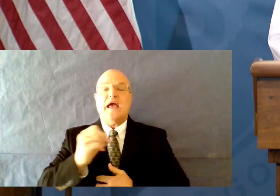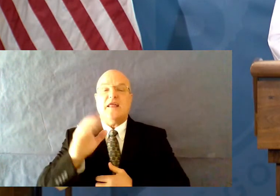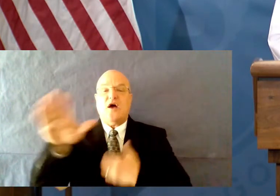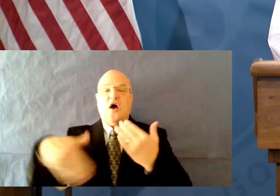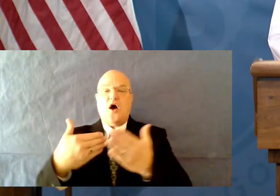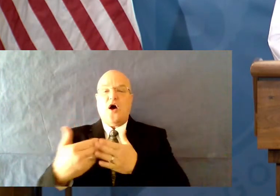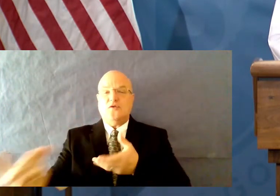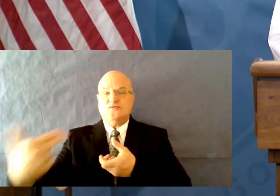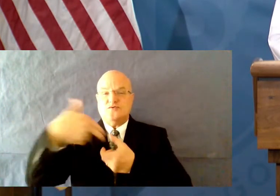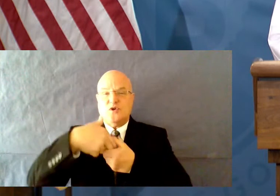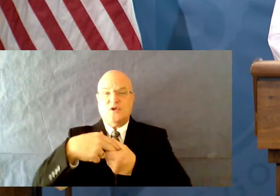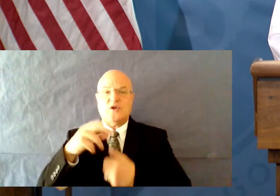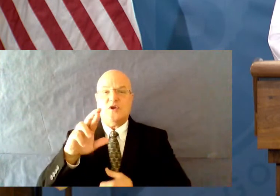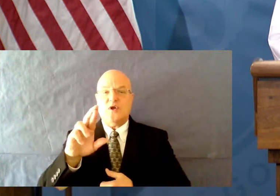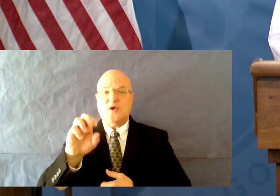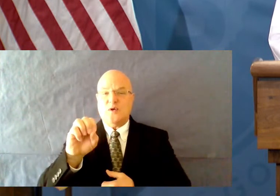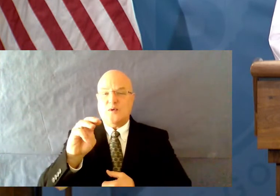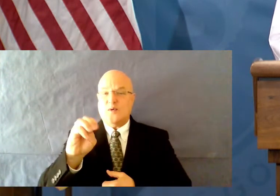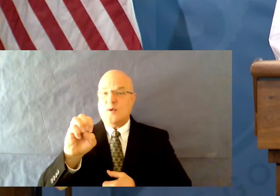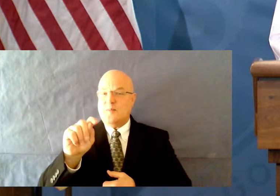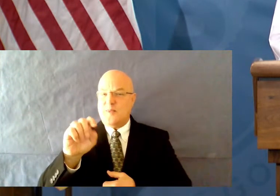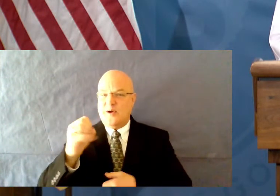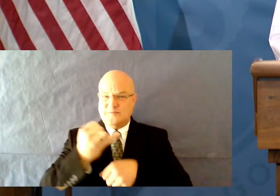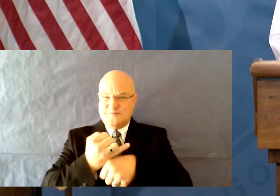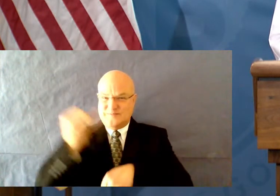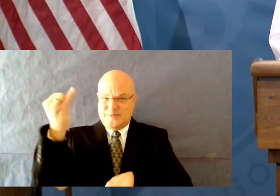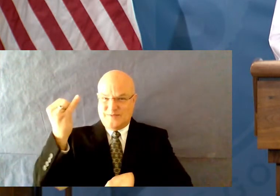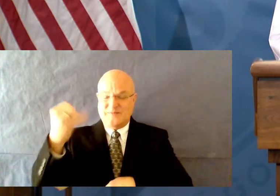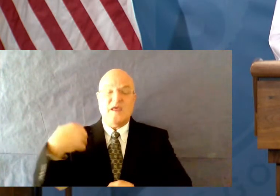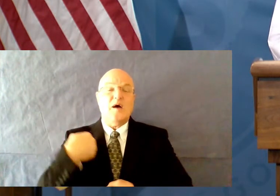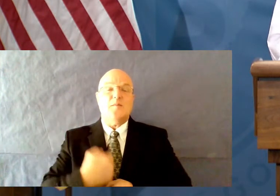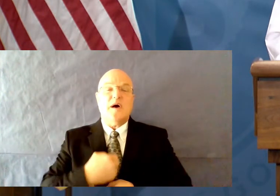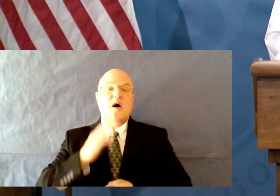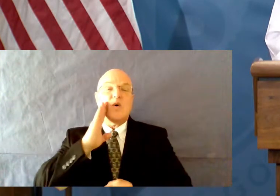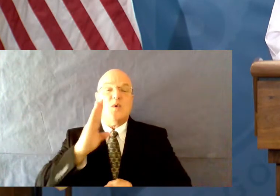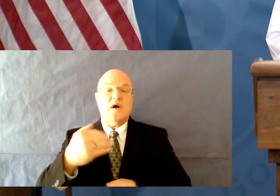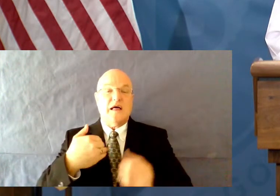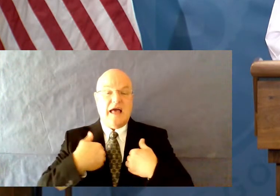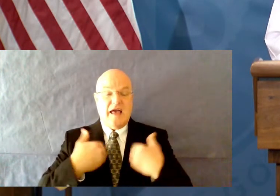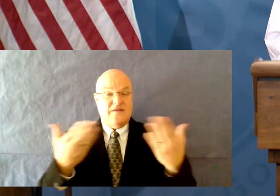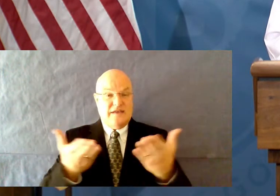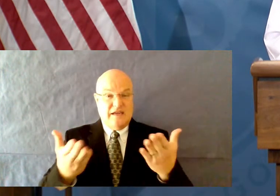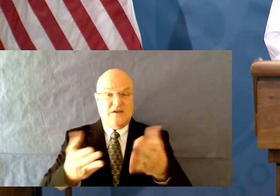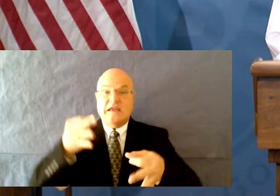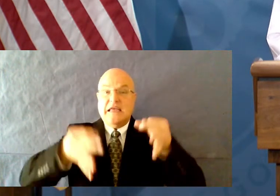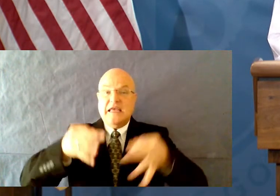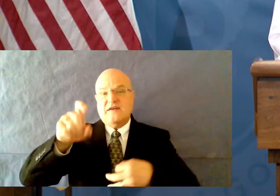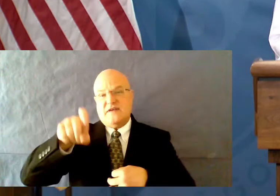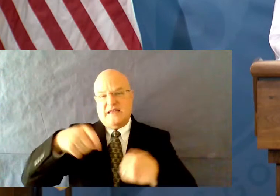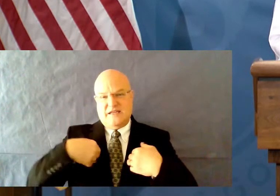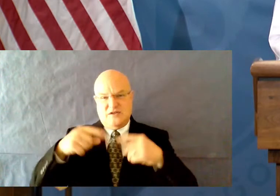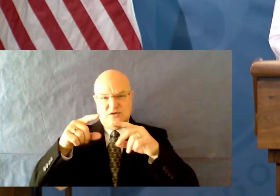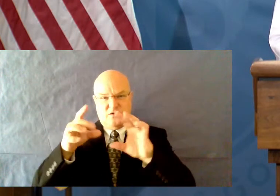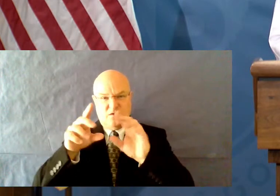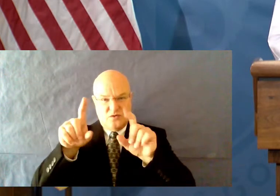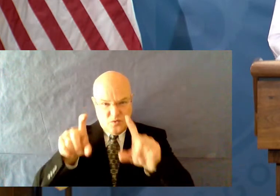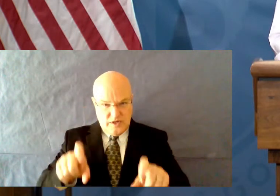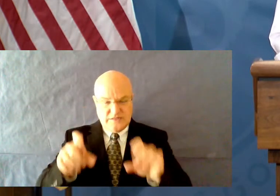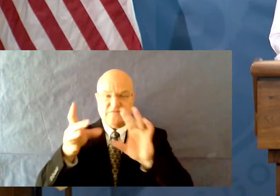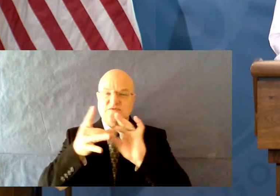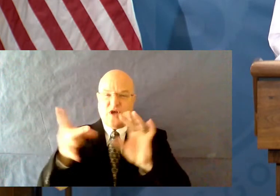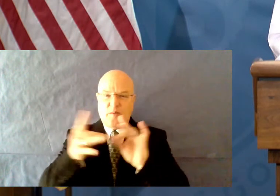me remotely today, but will be available for questions or comments as the